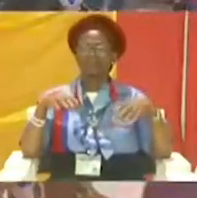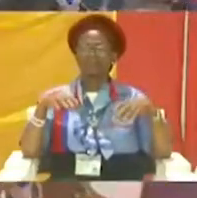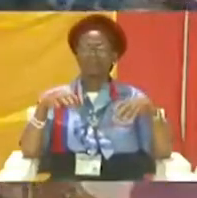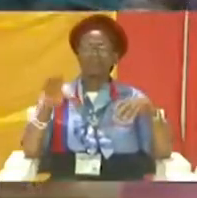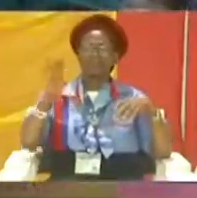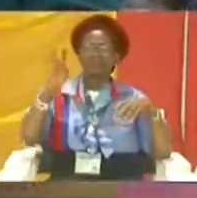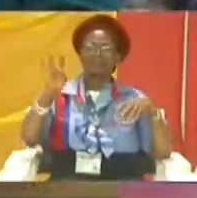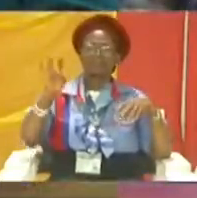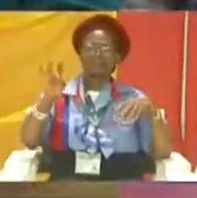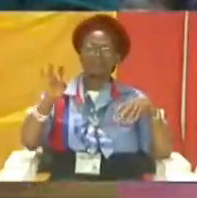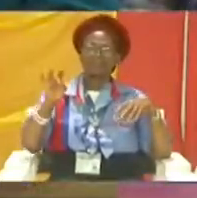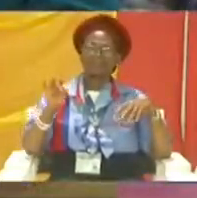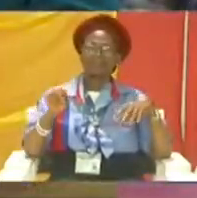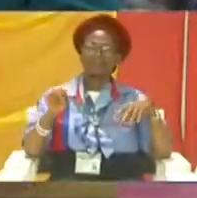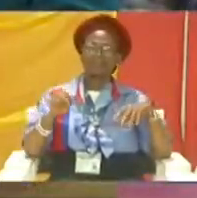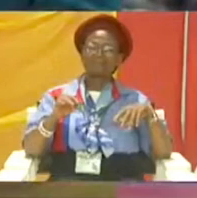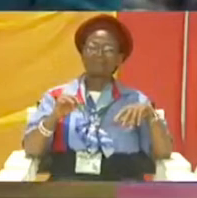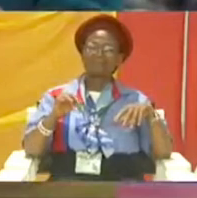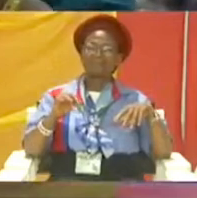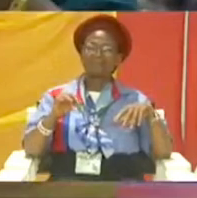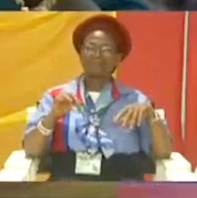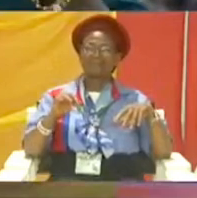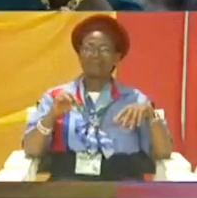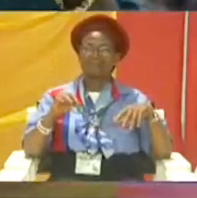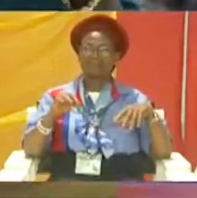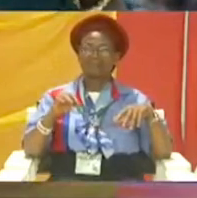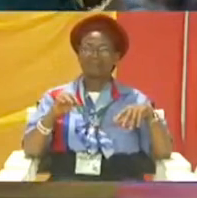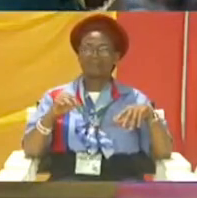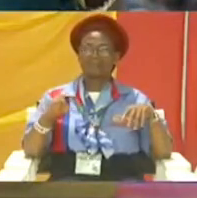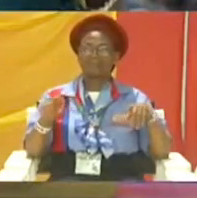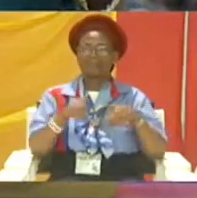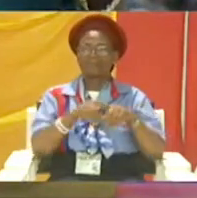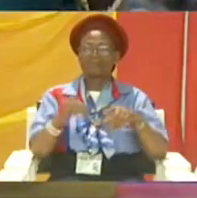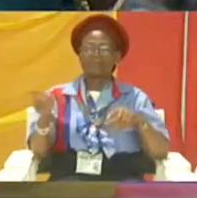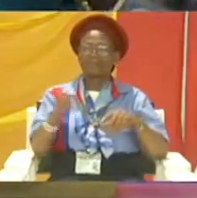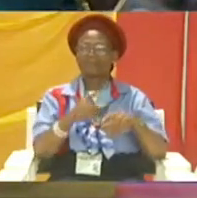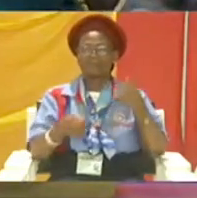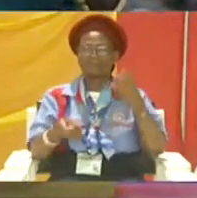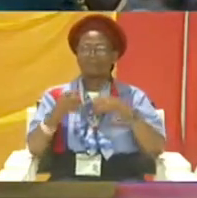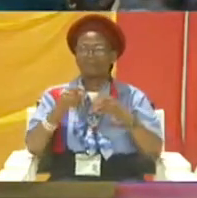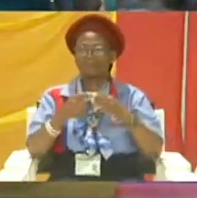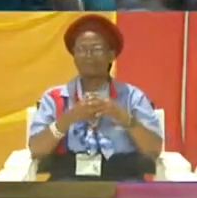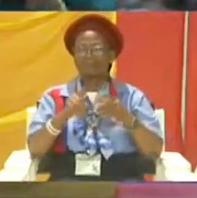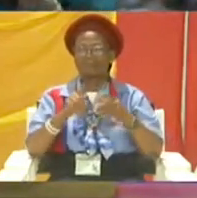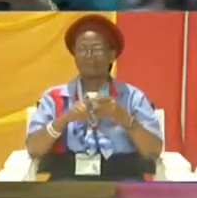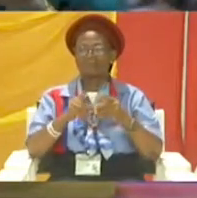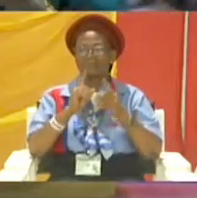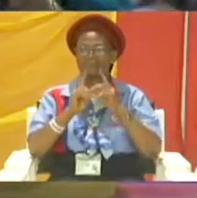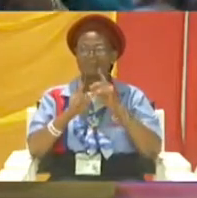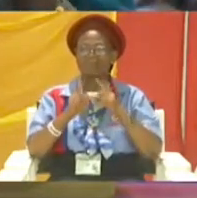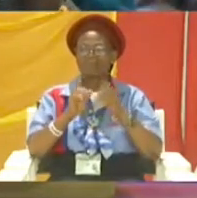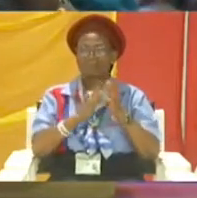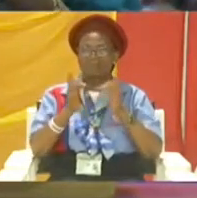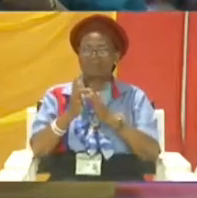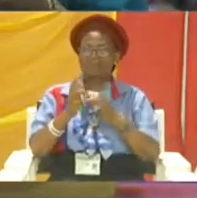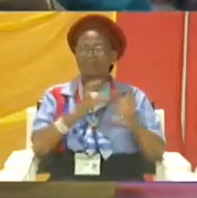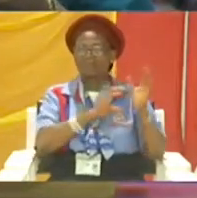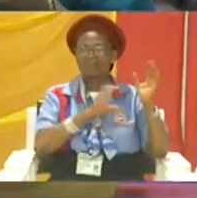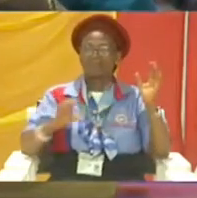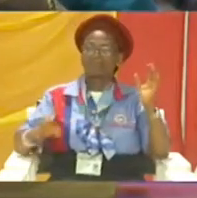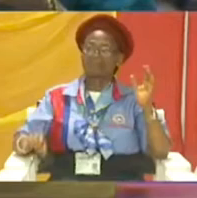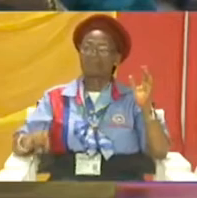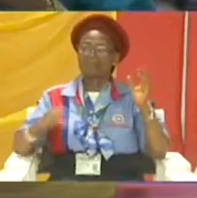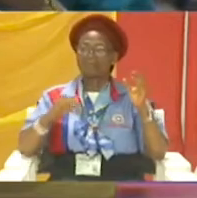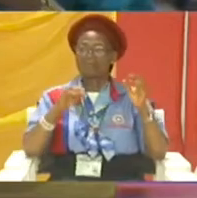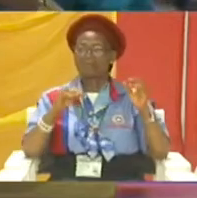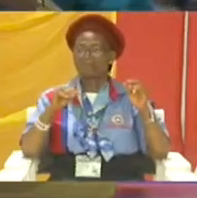Eight. Ejo. Now as you come, begin to talk to Jesus Christ. I mean